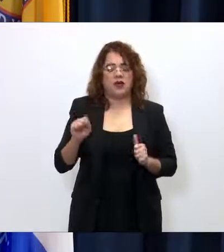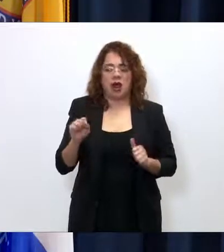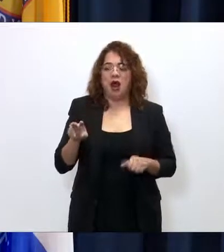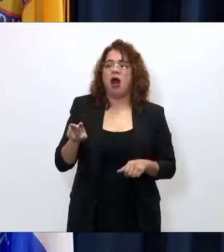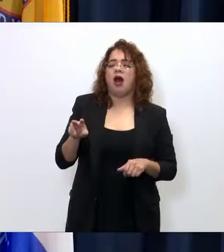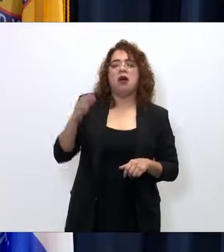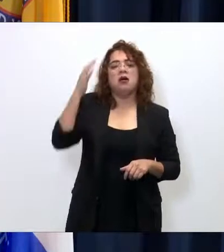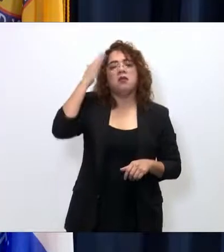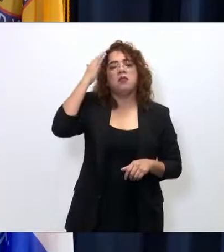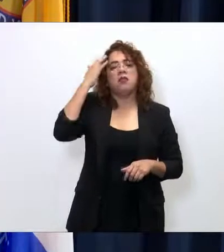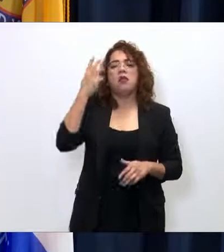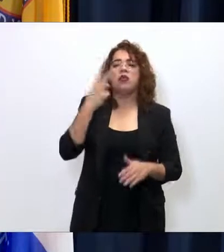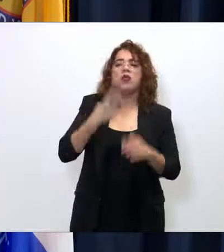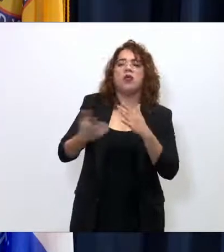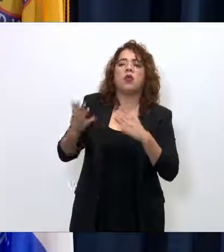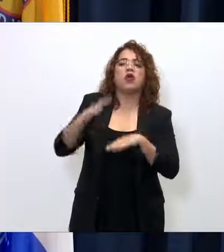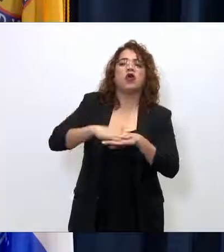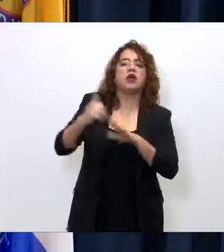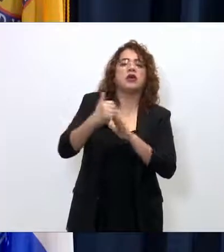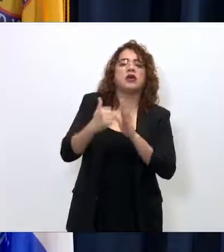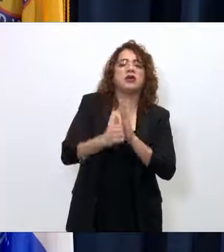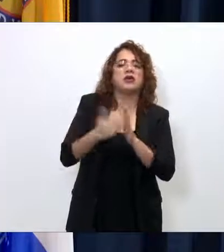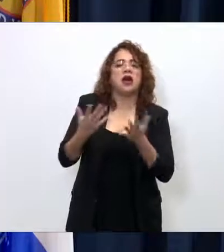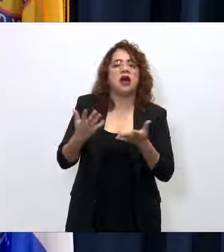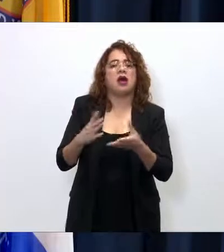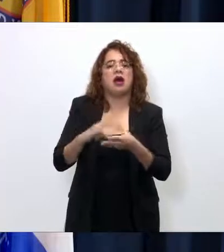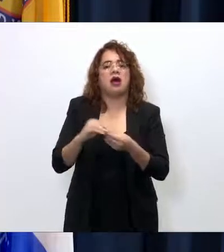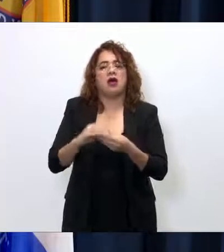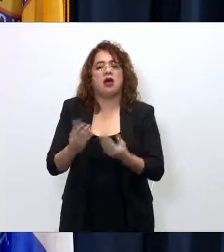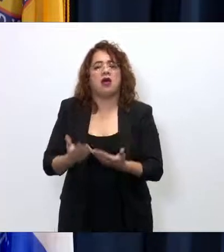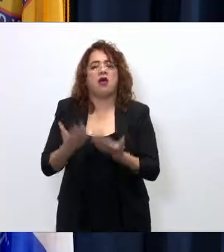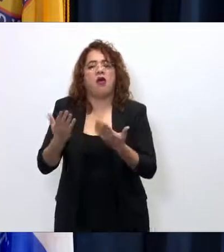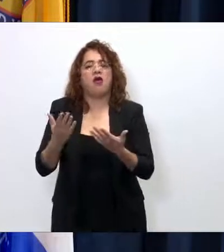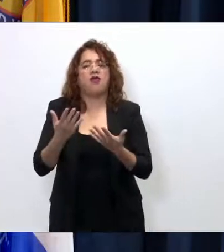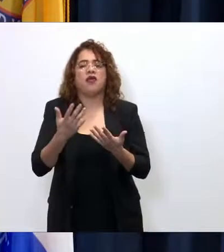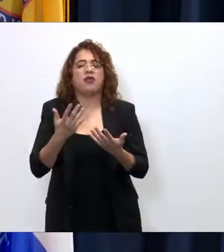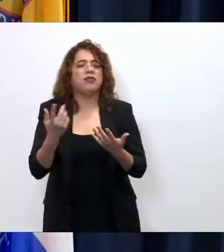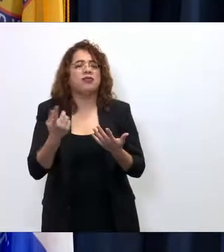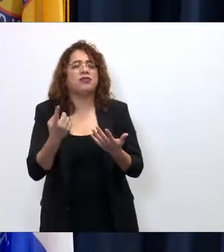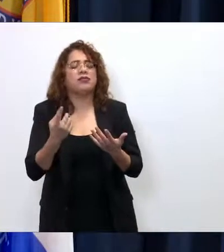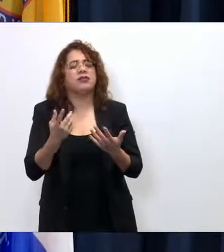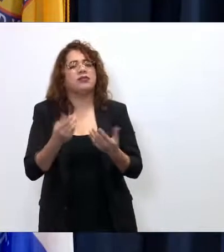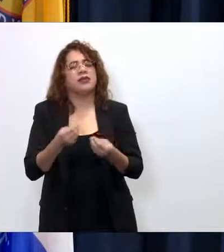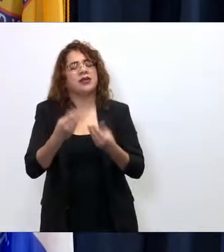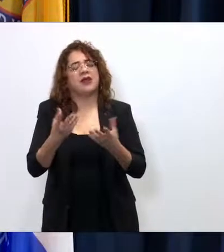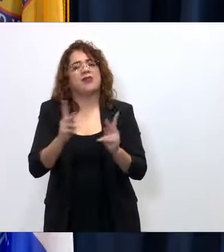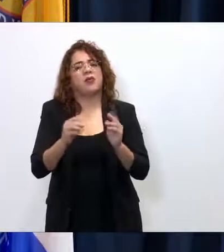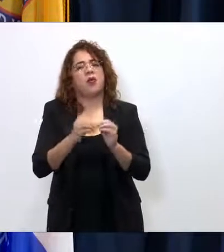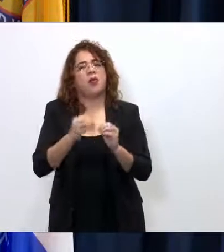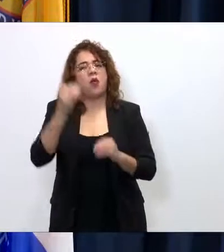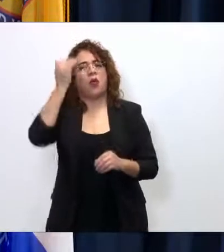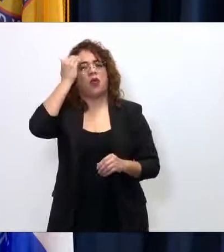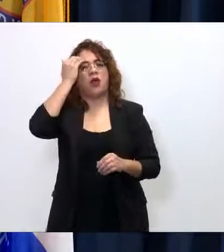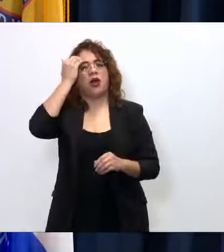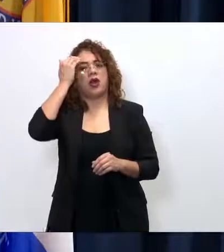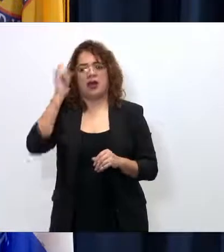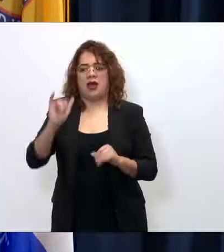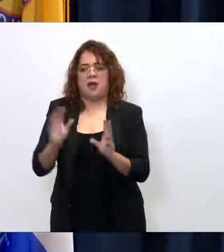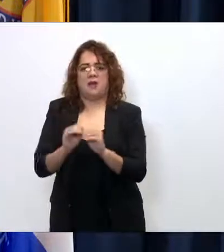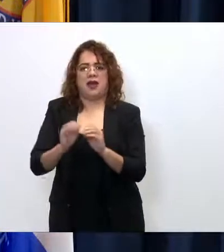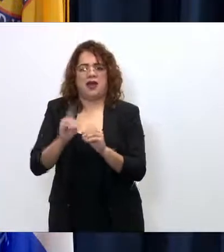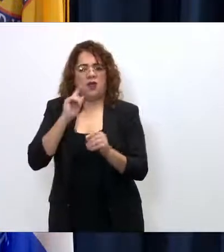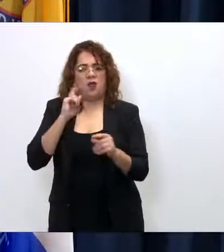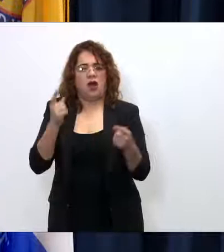maybe, offer to want to speak at the meeting, or just give people a little more heads up that the meeting was